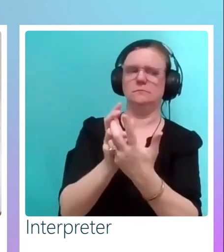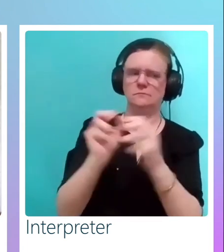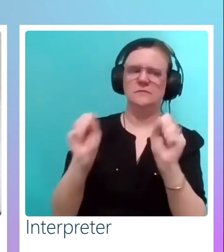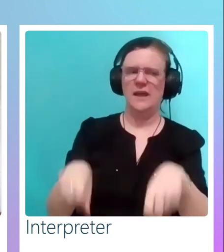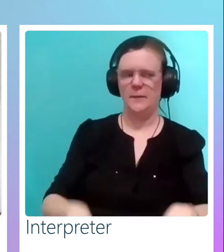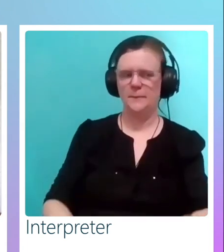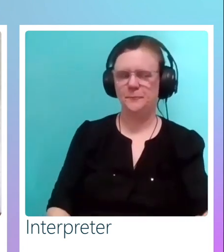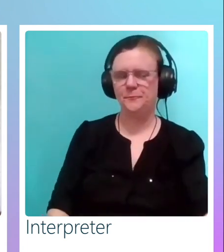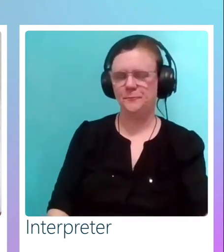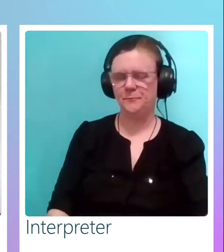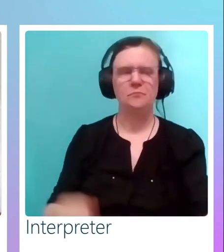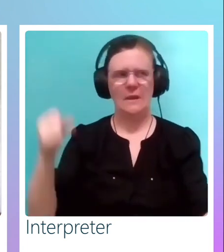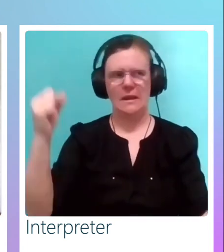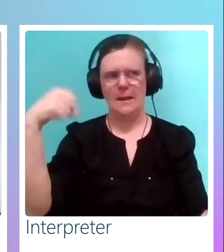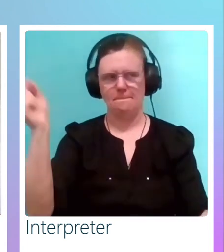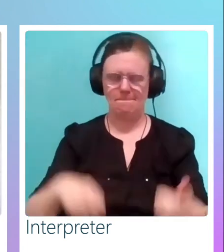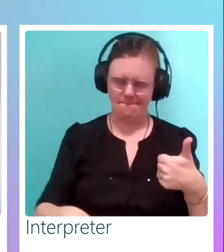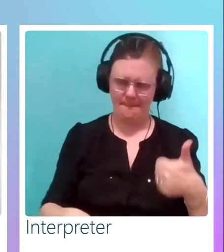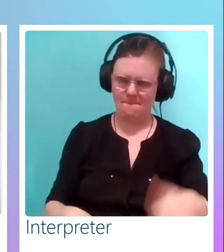fit.